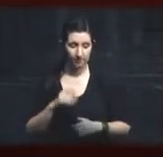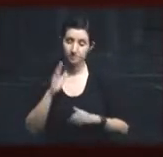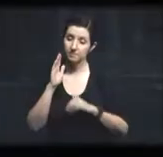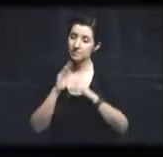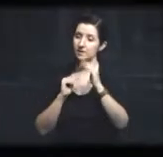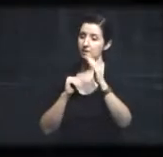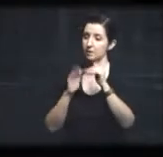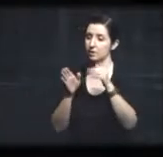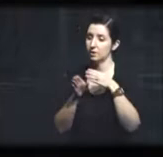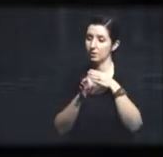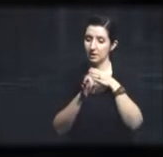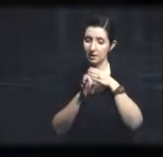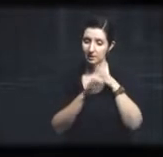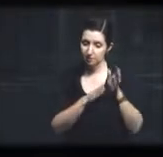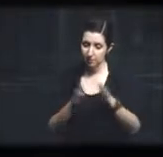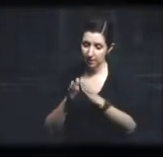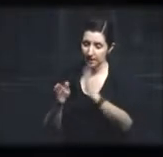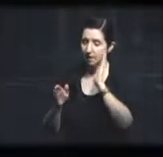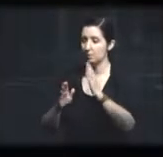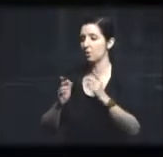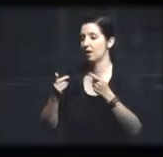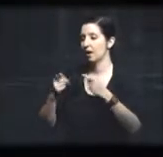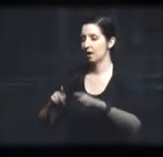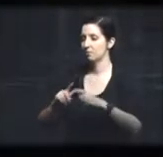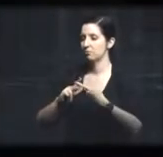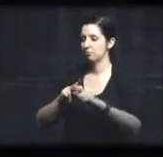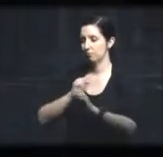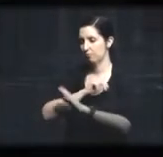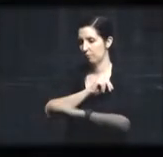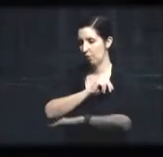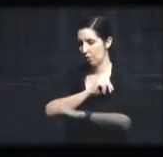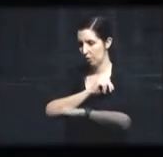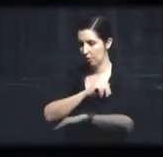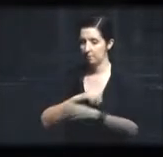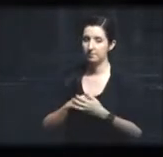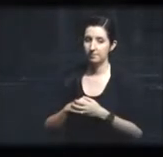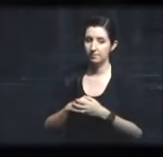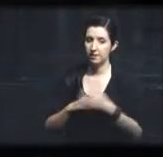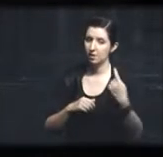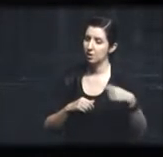this fall, and what I want you to know about it is you